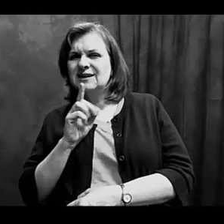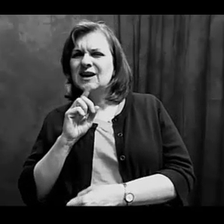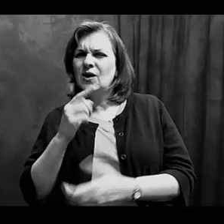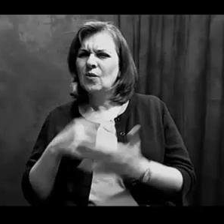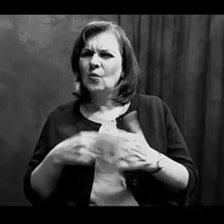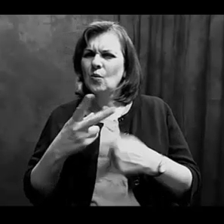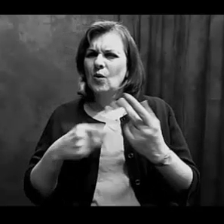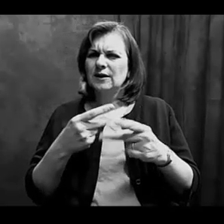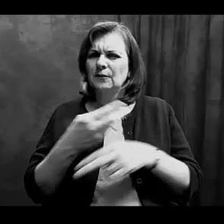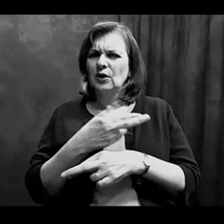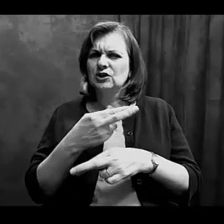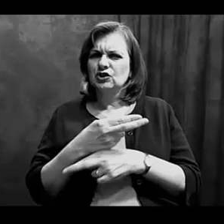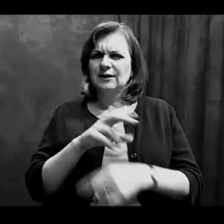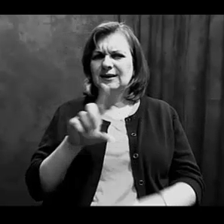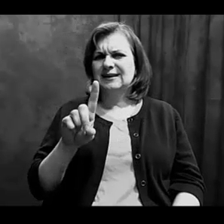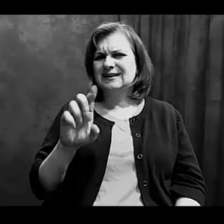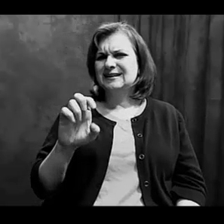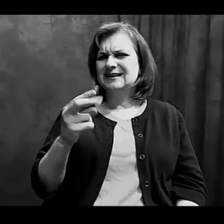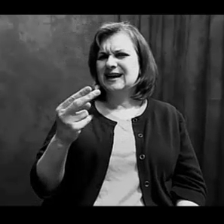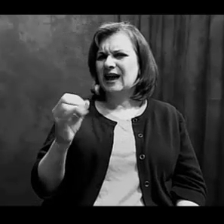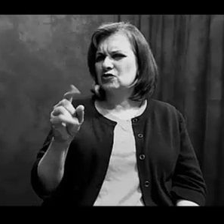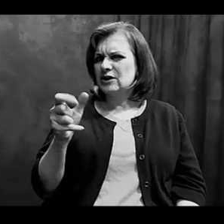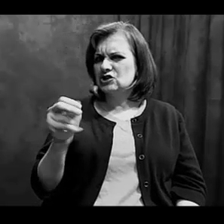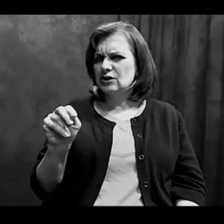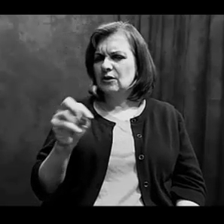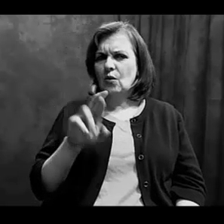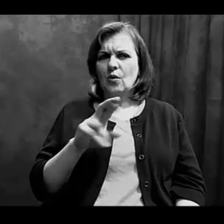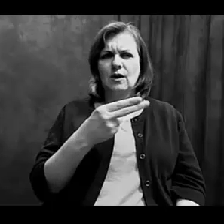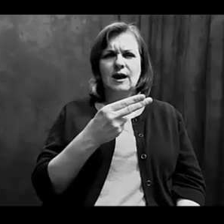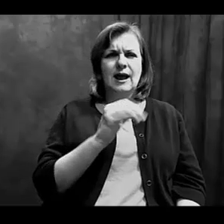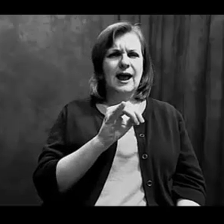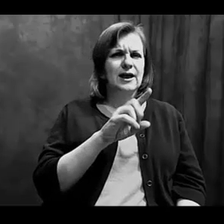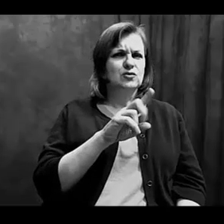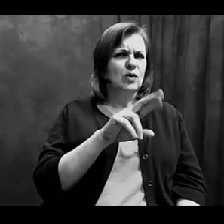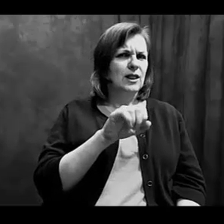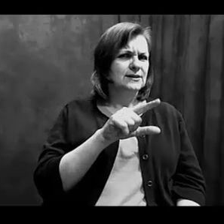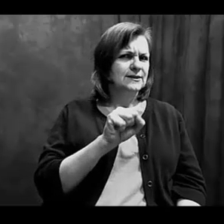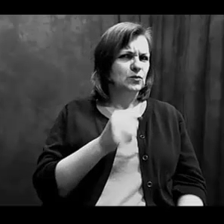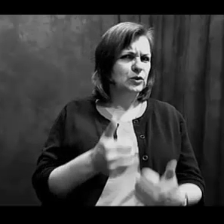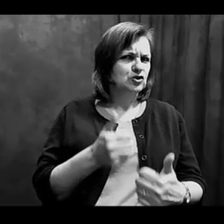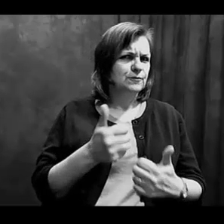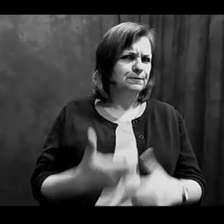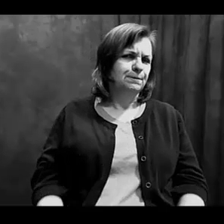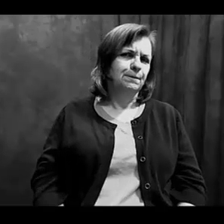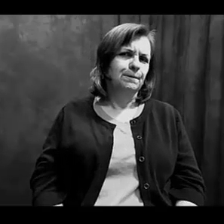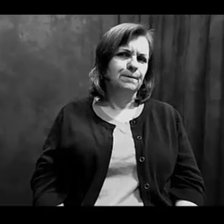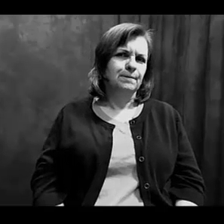produce, in this case, some water. So is this dehydration or hydrolysis?